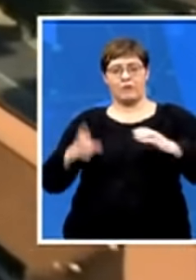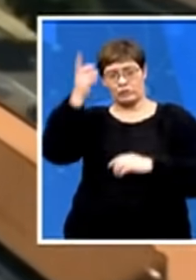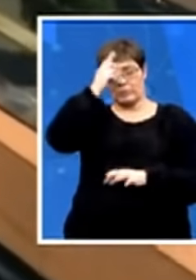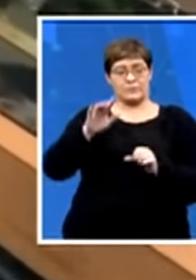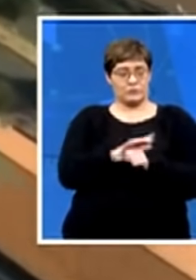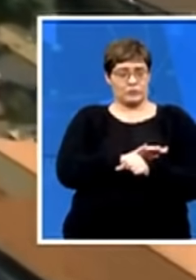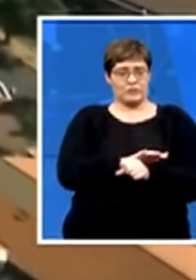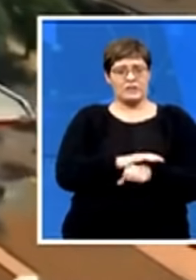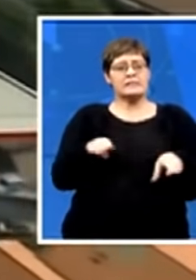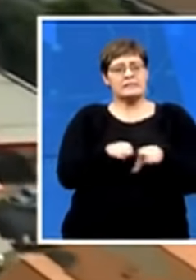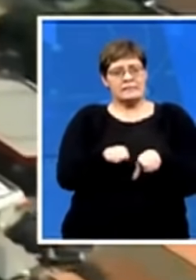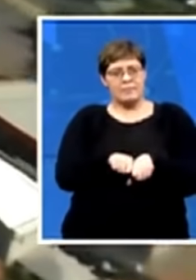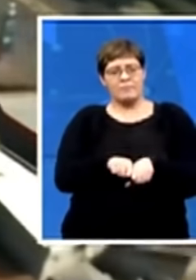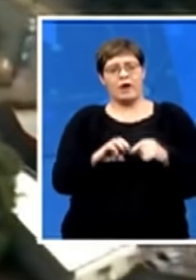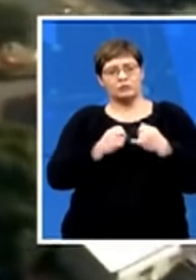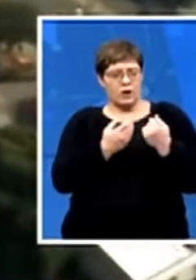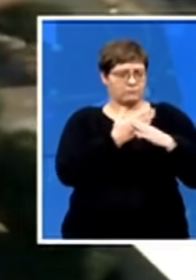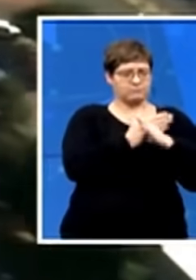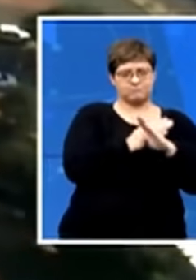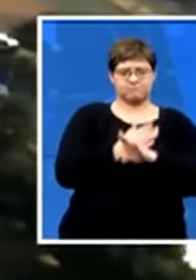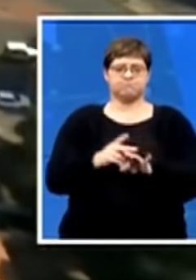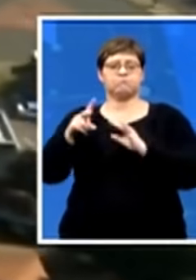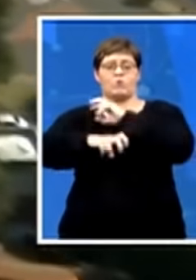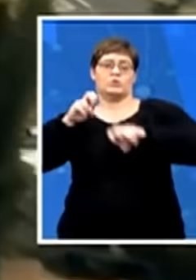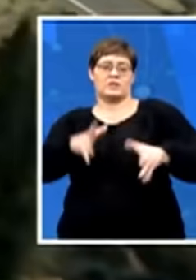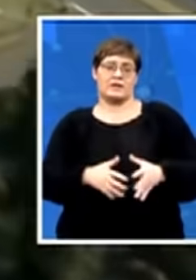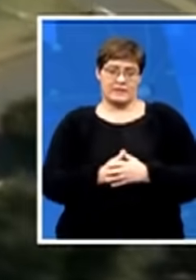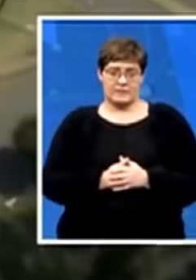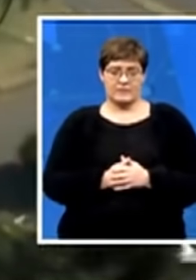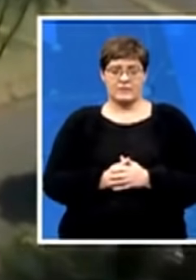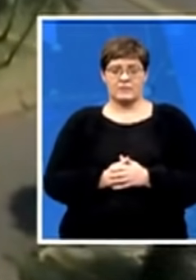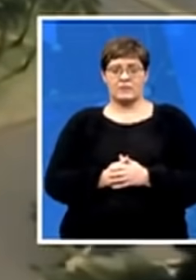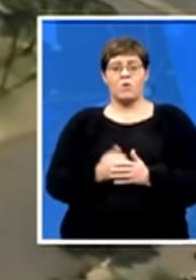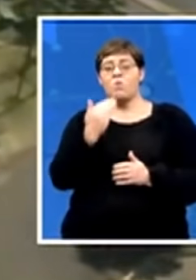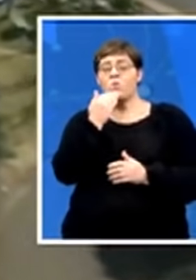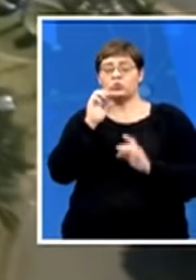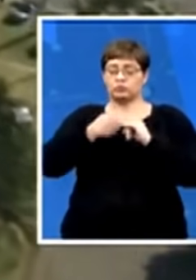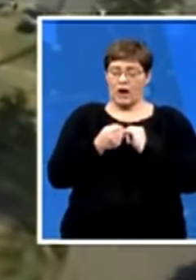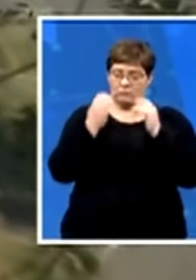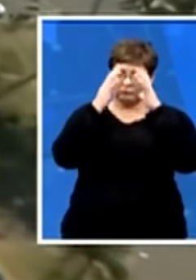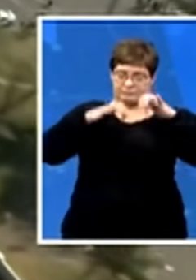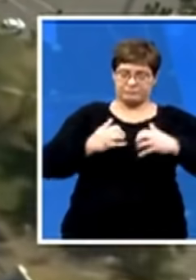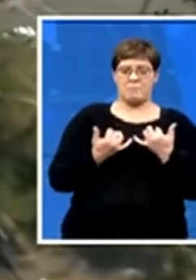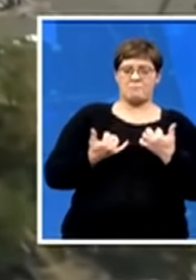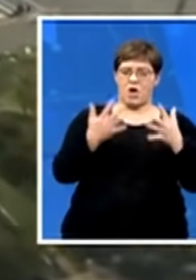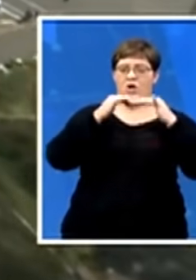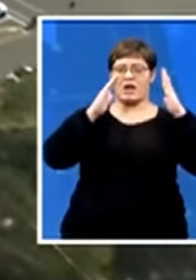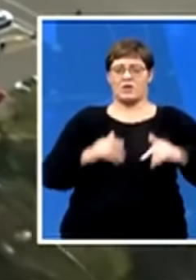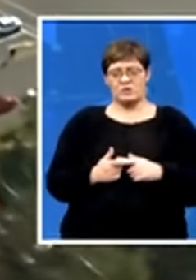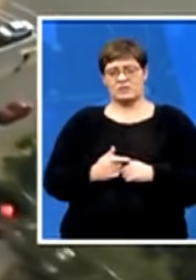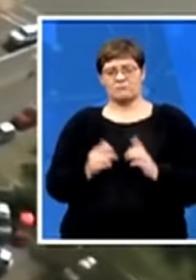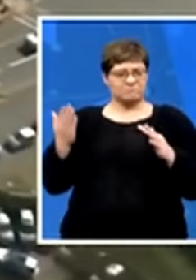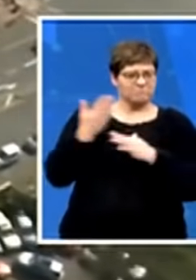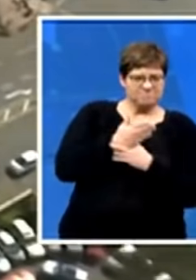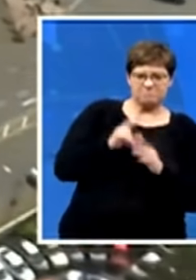from trying to attempt to burn down houses, to try and ransack homes. There are reports coming from the ground from communities that are